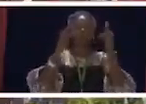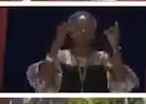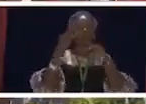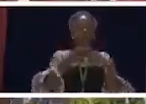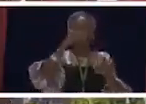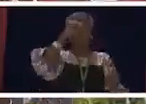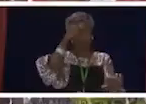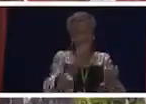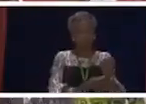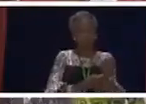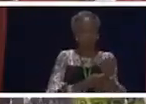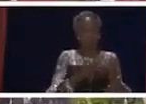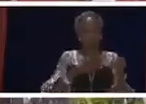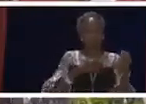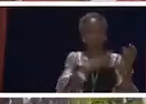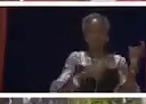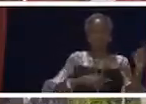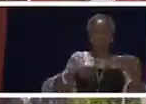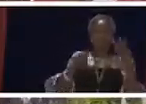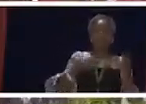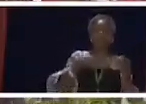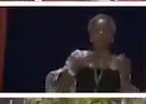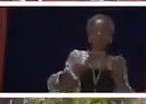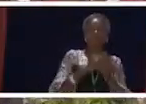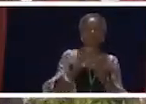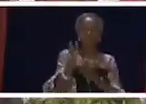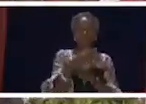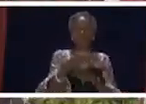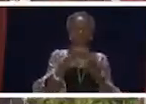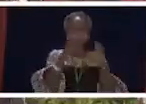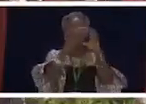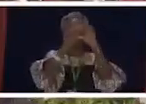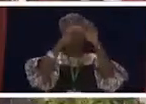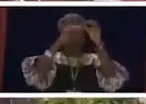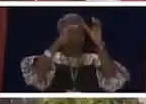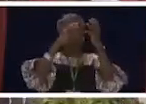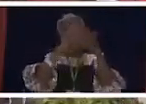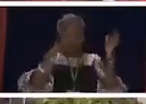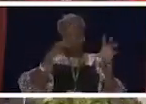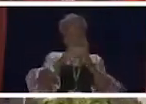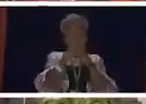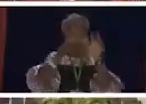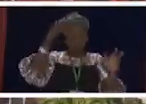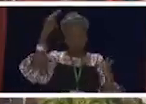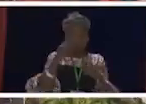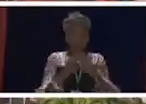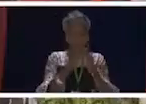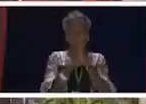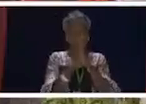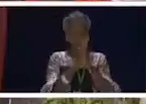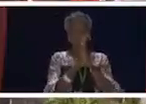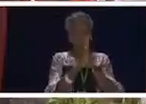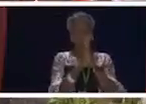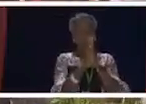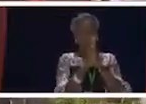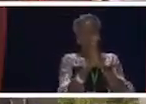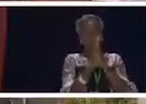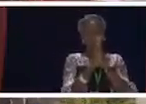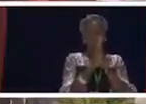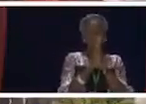son. My Lord, give me my own fishing net in the name of the Lord Jesus Christ.